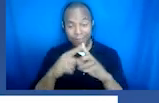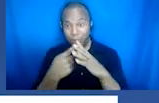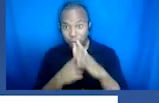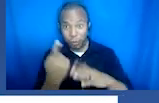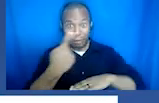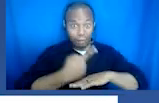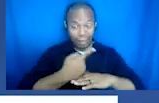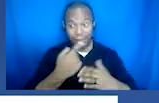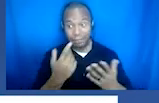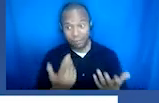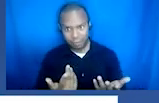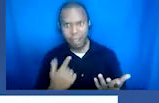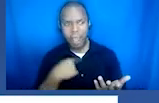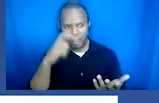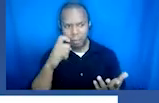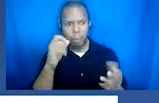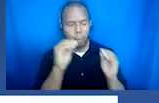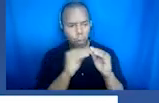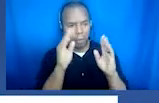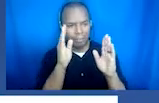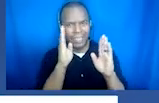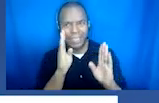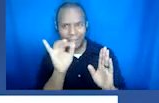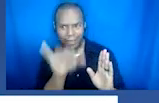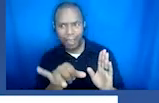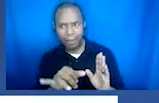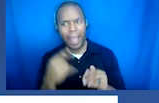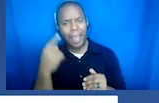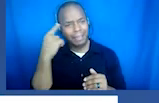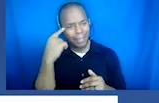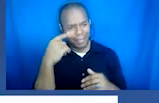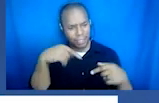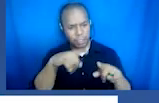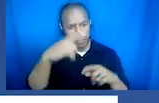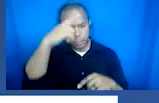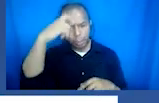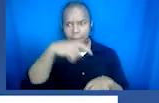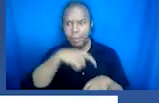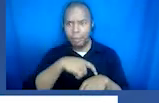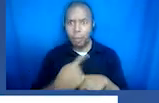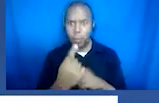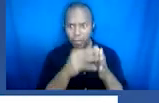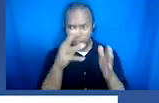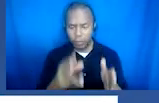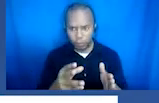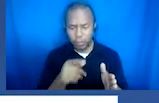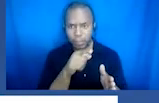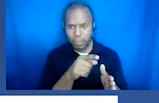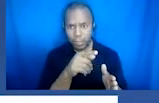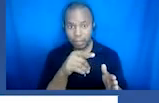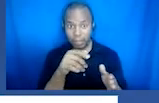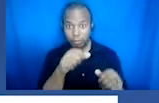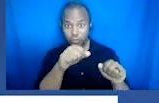I could have been more attentive to that, because I think I had a student this summer who got dropped